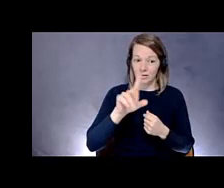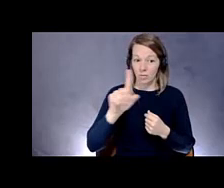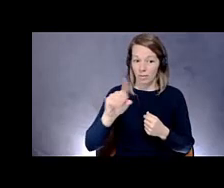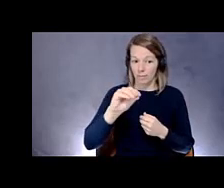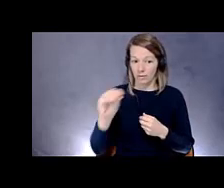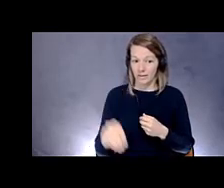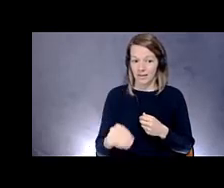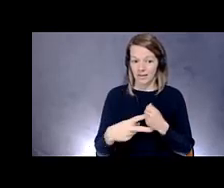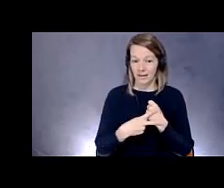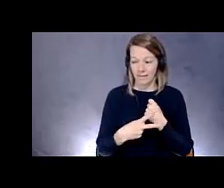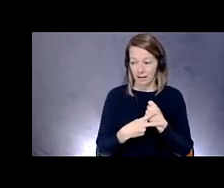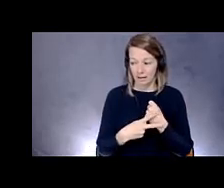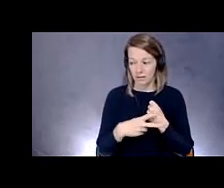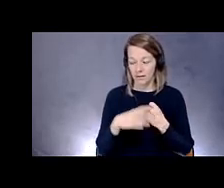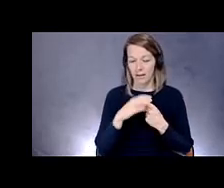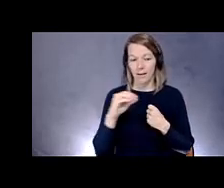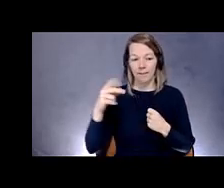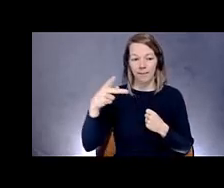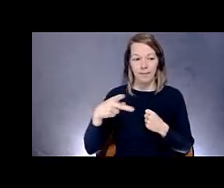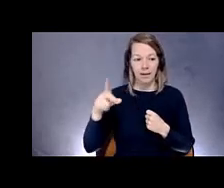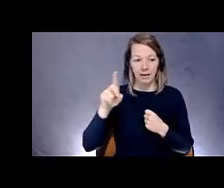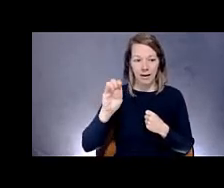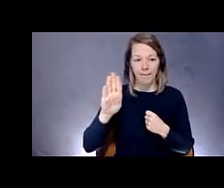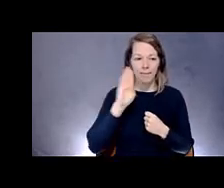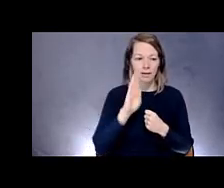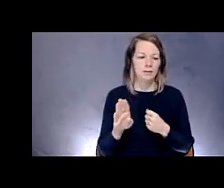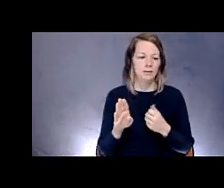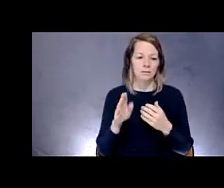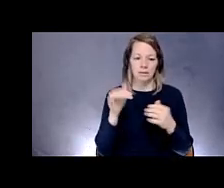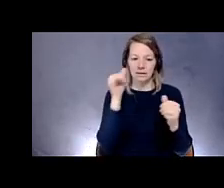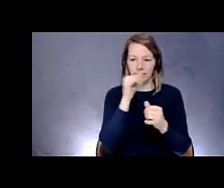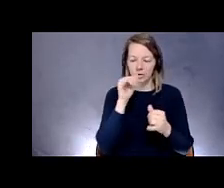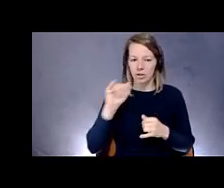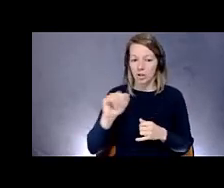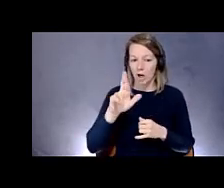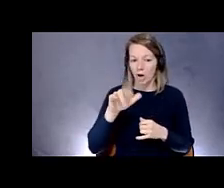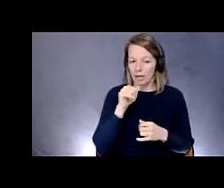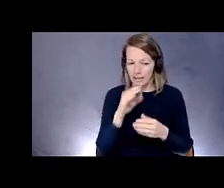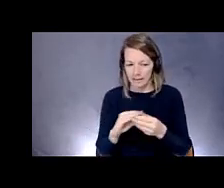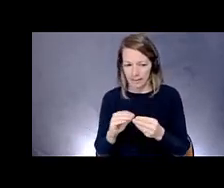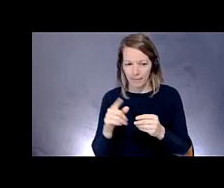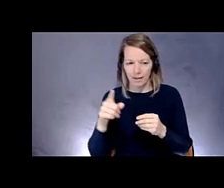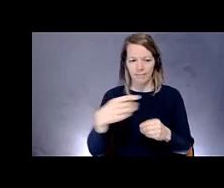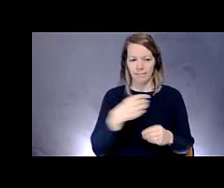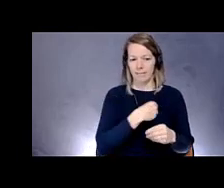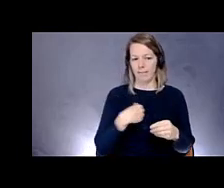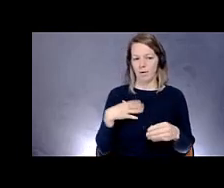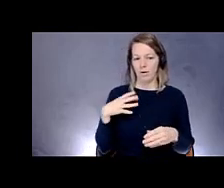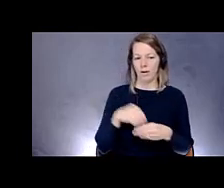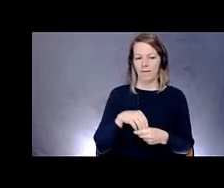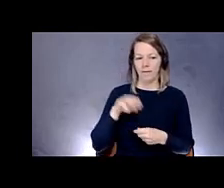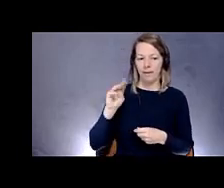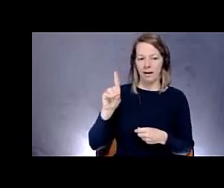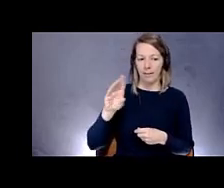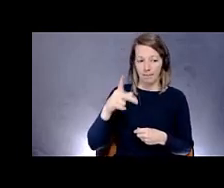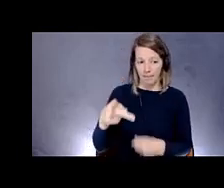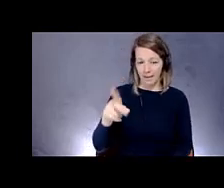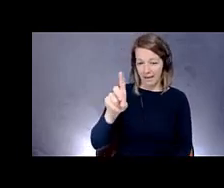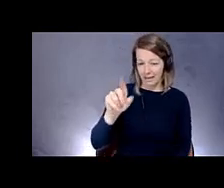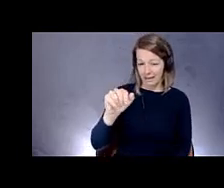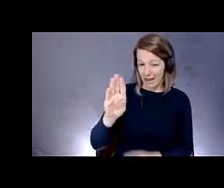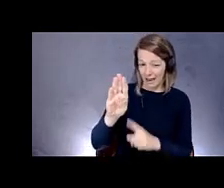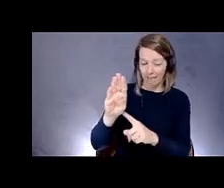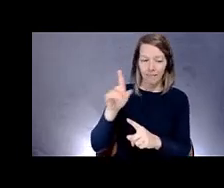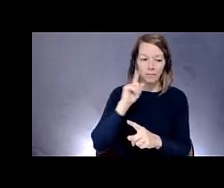savings. And the PDAB is just exceptional. And Jerry didn't say it, but he's actually a member of the Maryland PDAB, a very small board, just